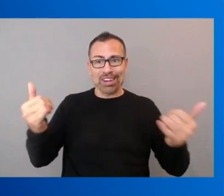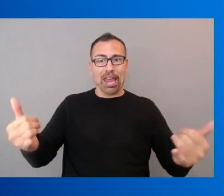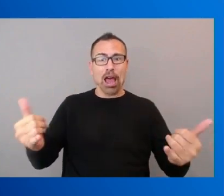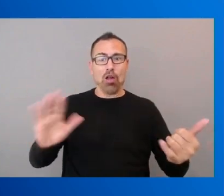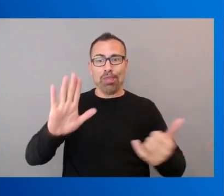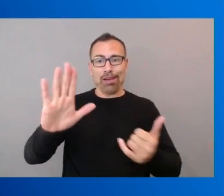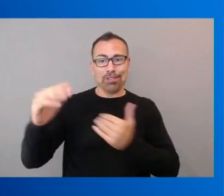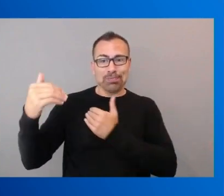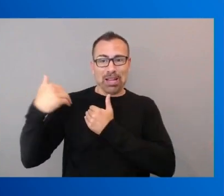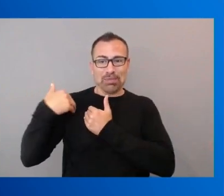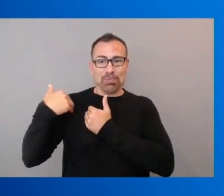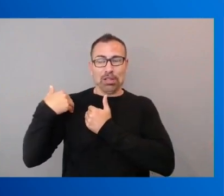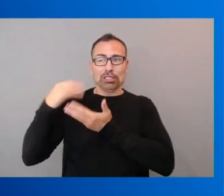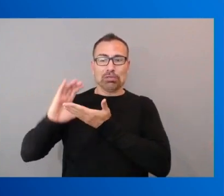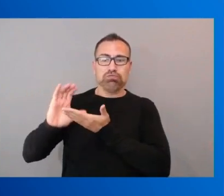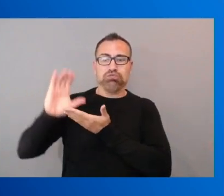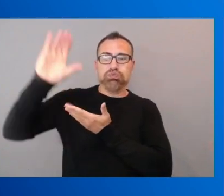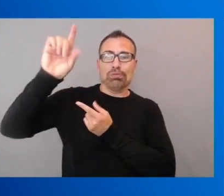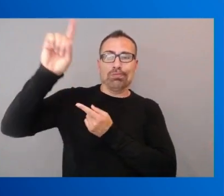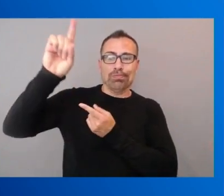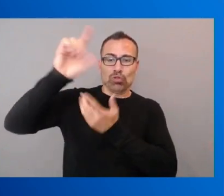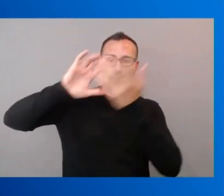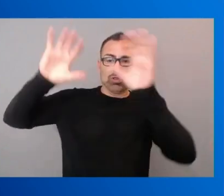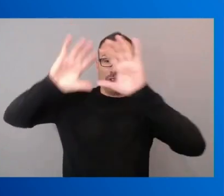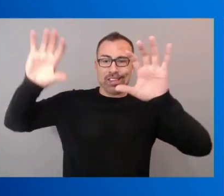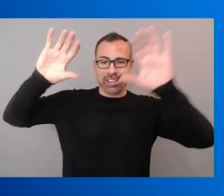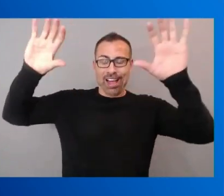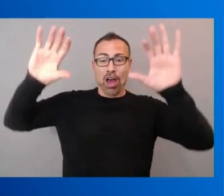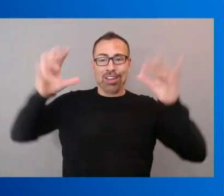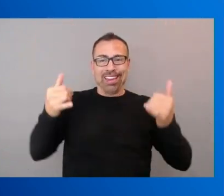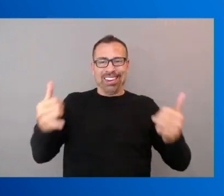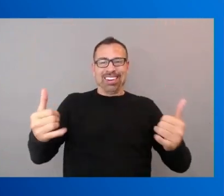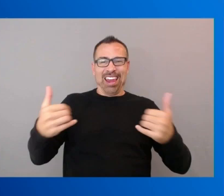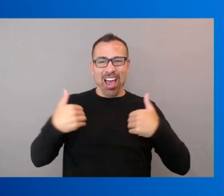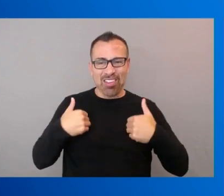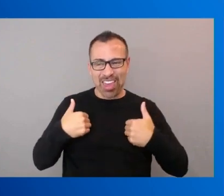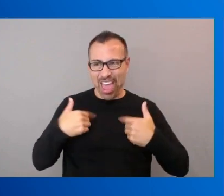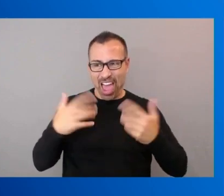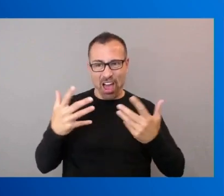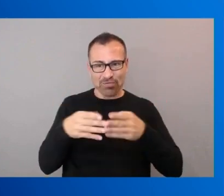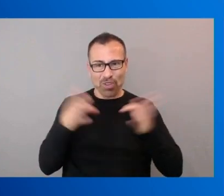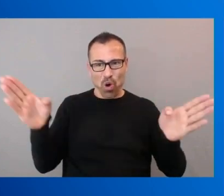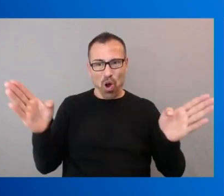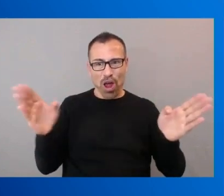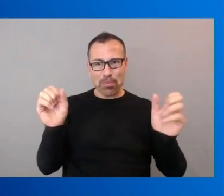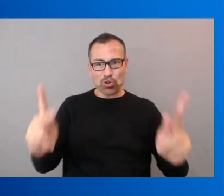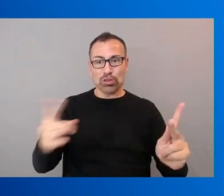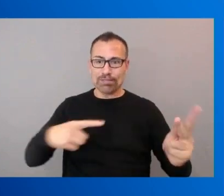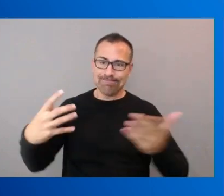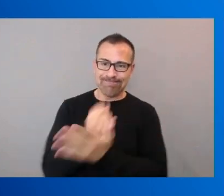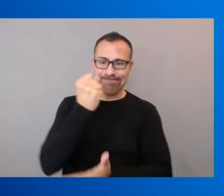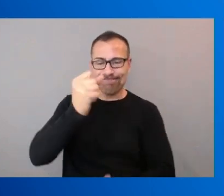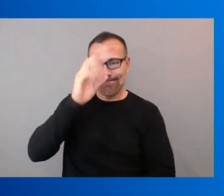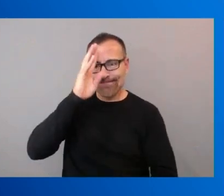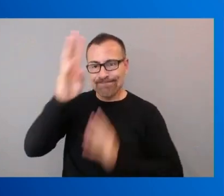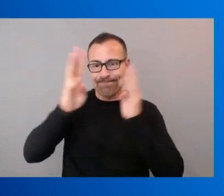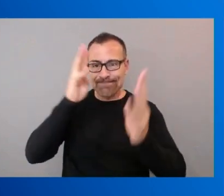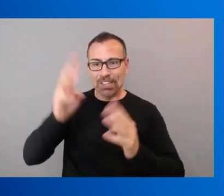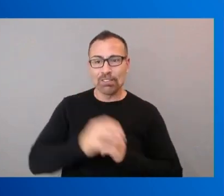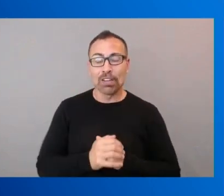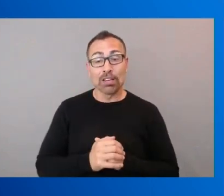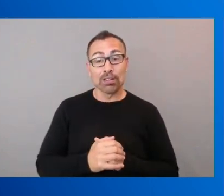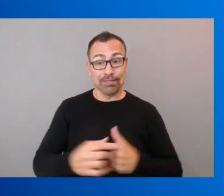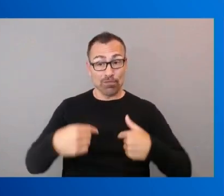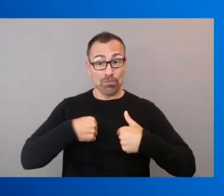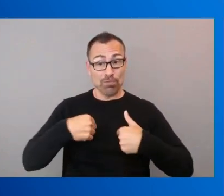by adopting a serverless model now gives you an opportunity to then broaden your frame of innovation that goes over there. So for me, the fact that serverless